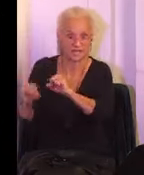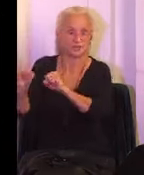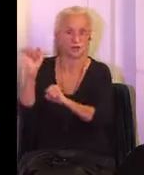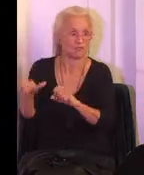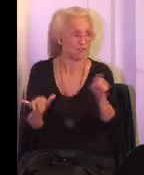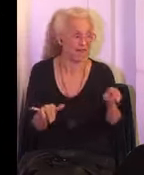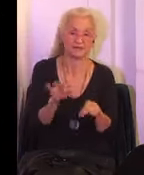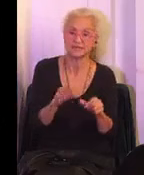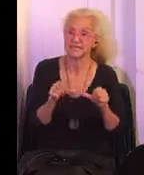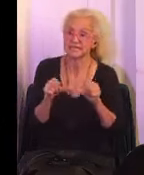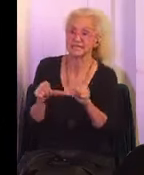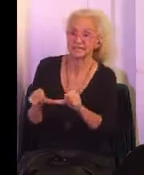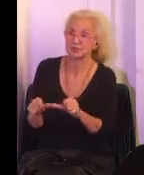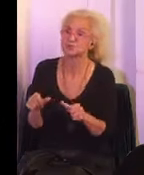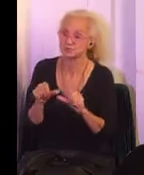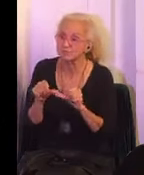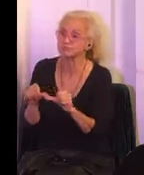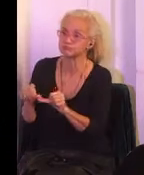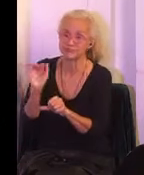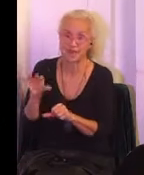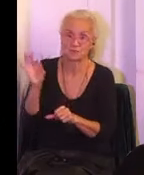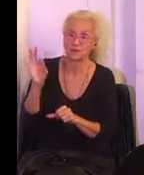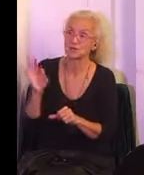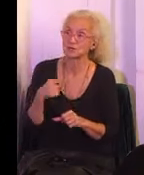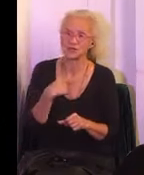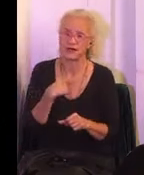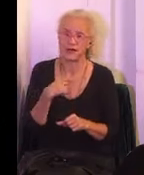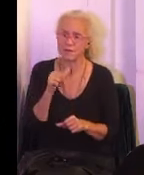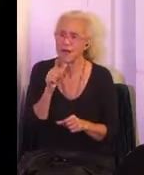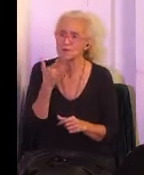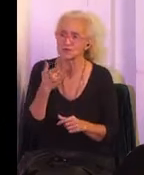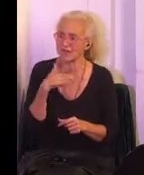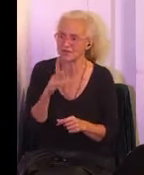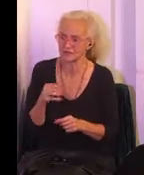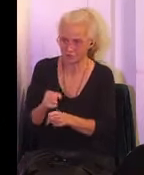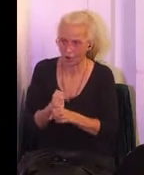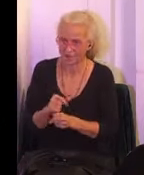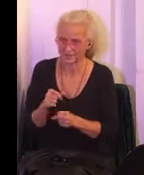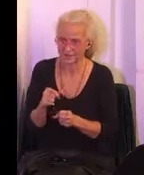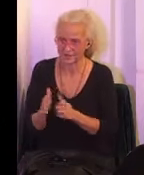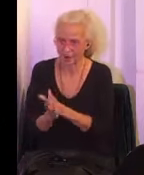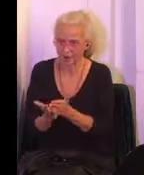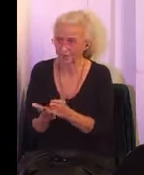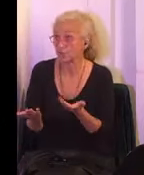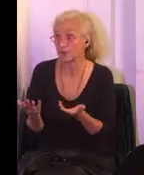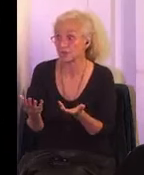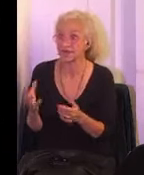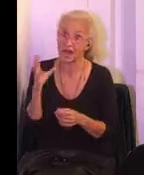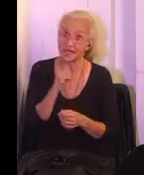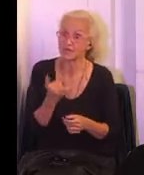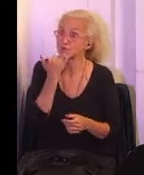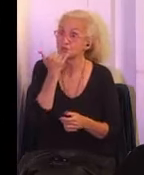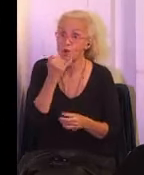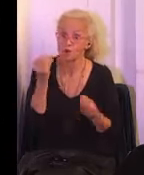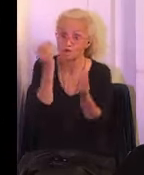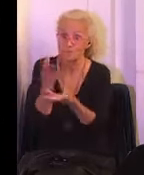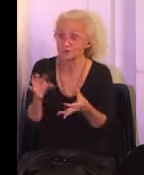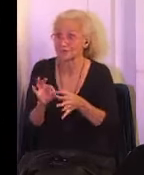They have continued to carry on that ministry. You say, well, I didn't get a card on my birthday. Well, then evidently we have some wrong information on